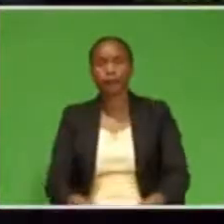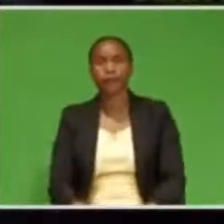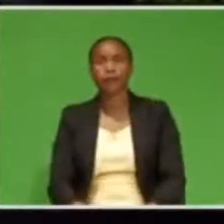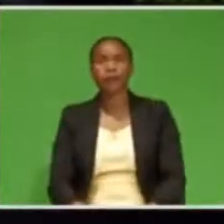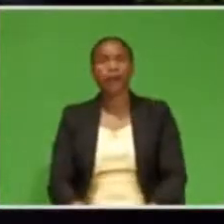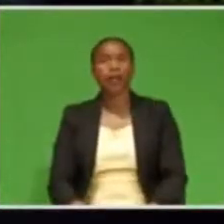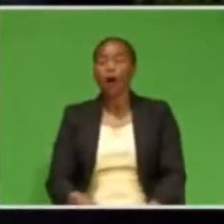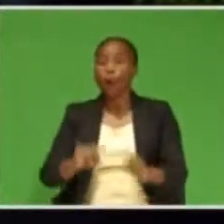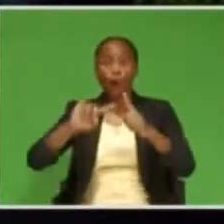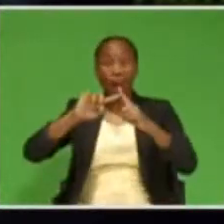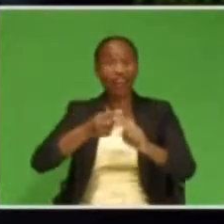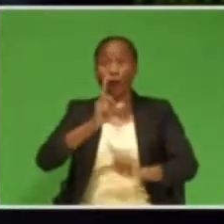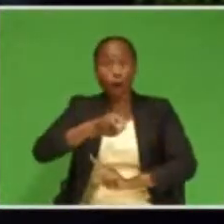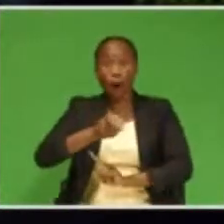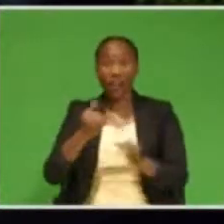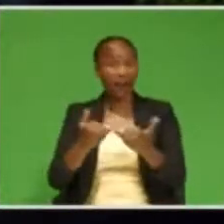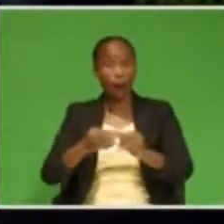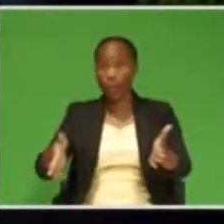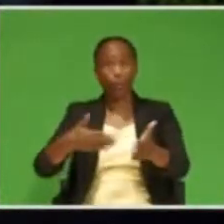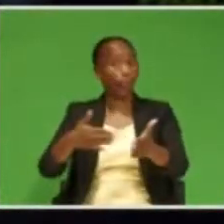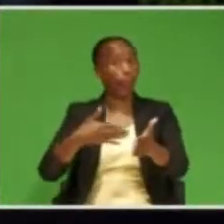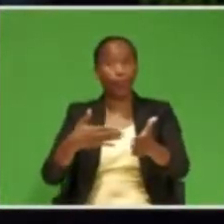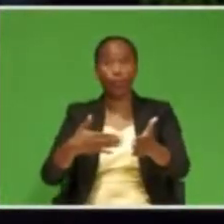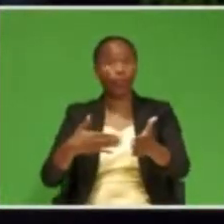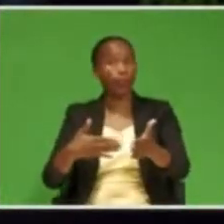There is no point of order now.